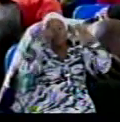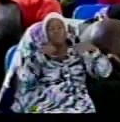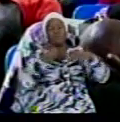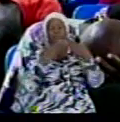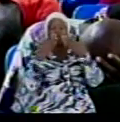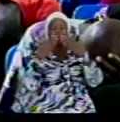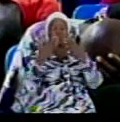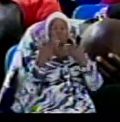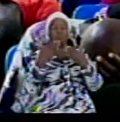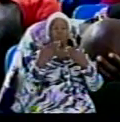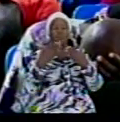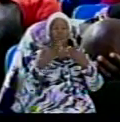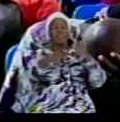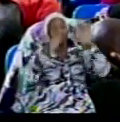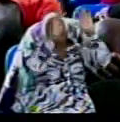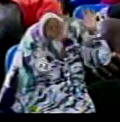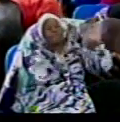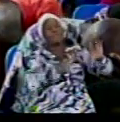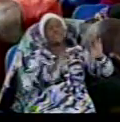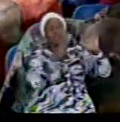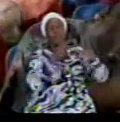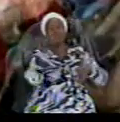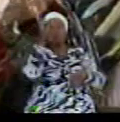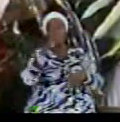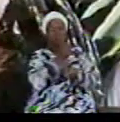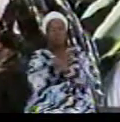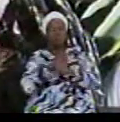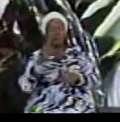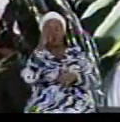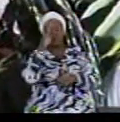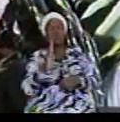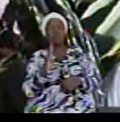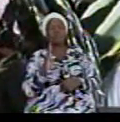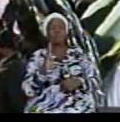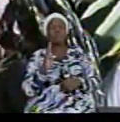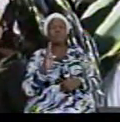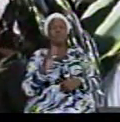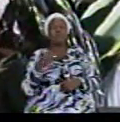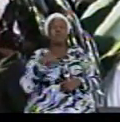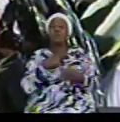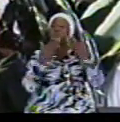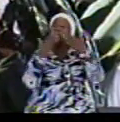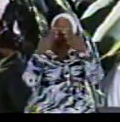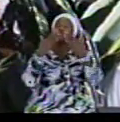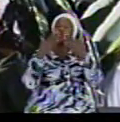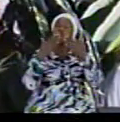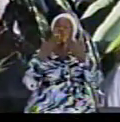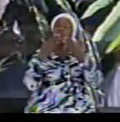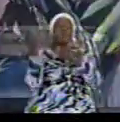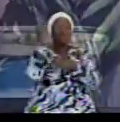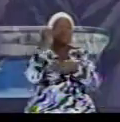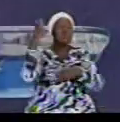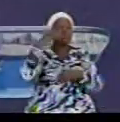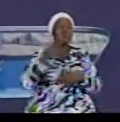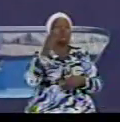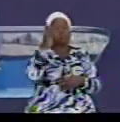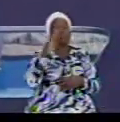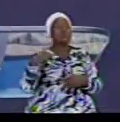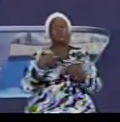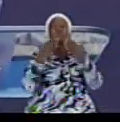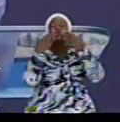you. Merciful God, loving God, we thank you. Gracious God, we thank